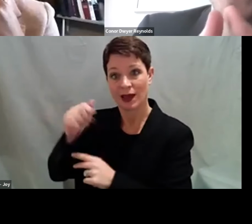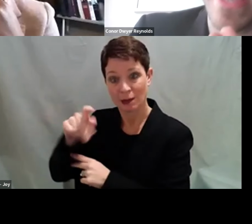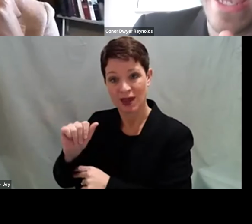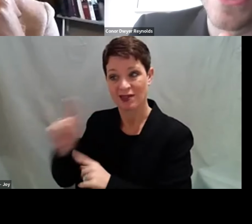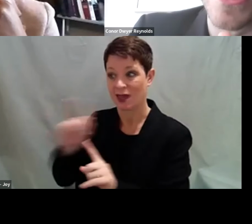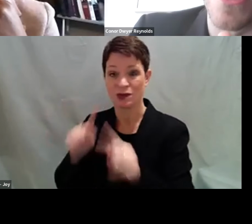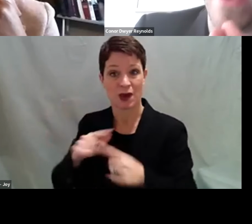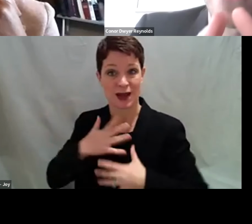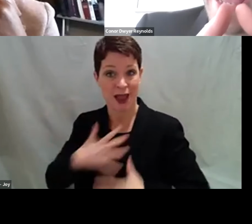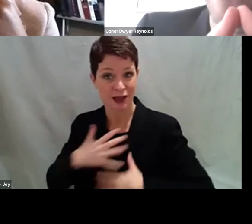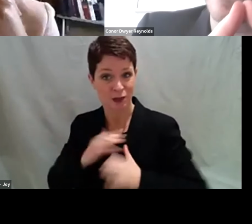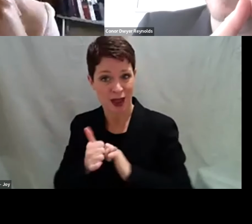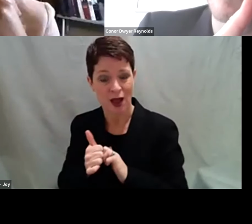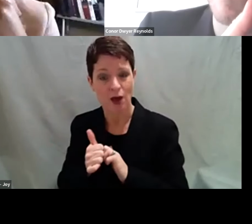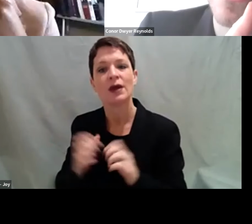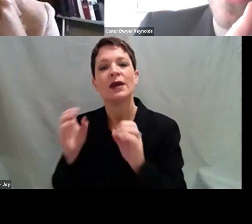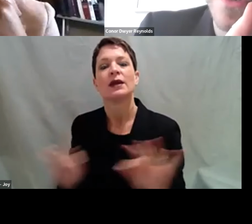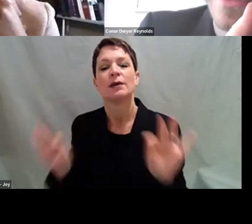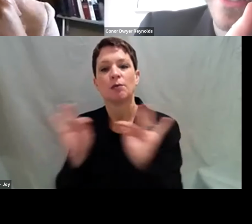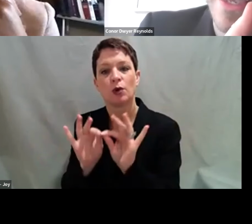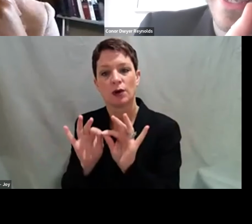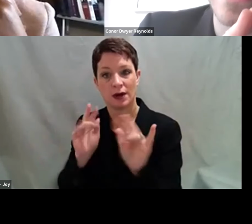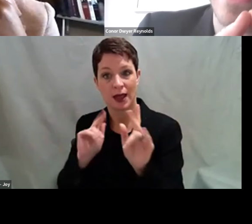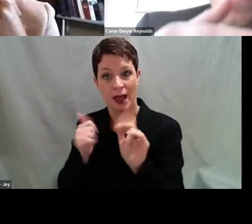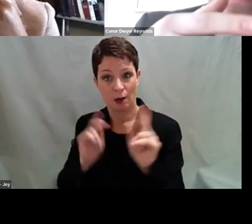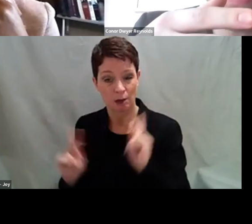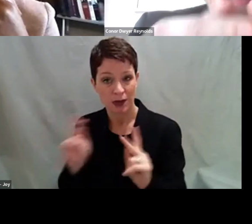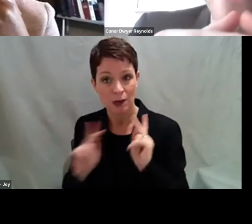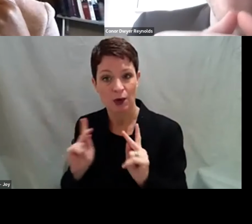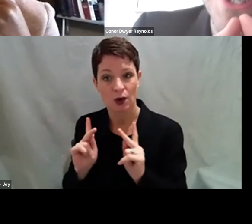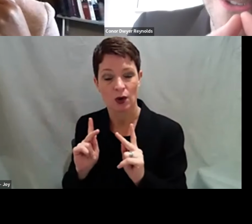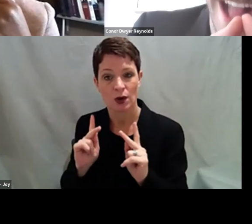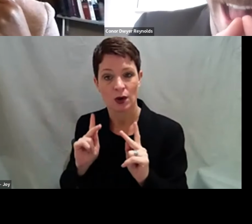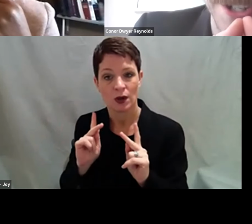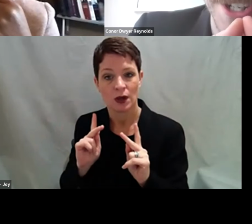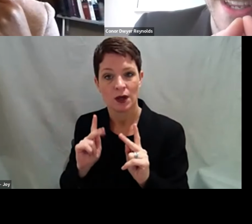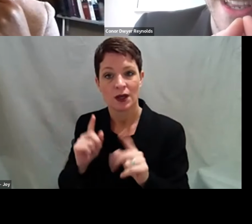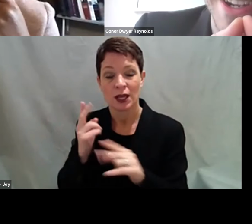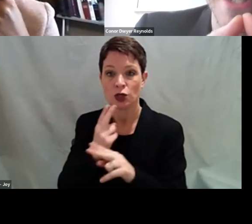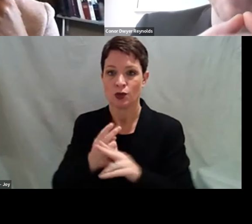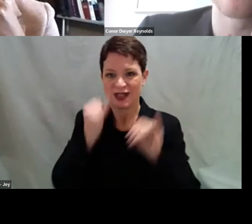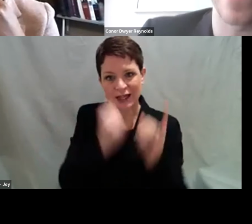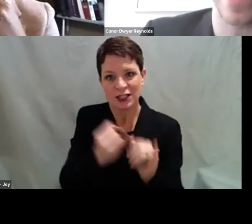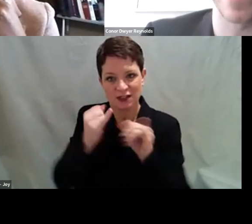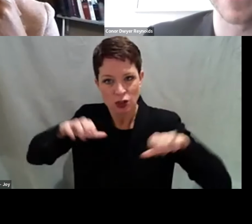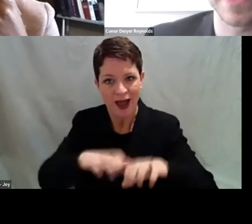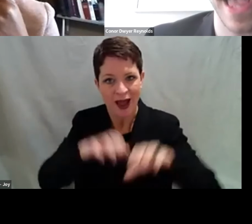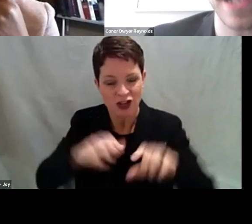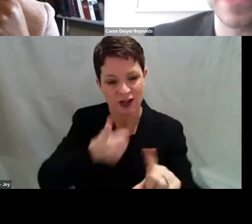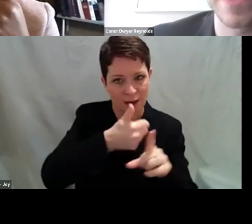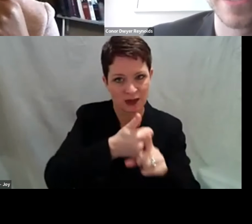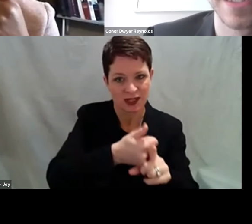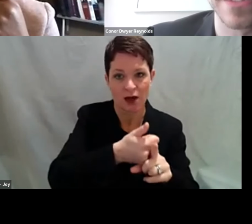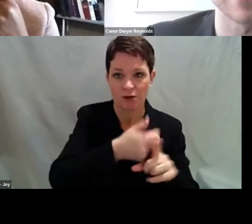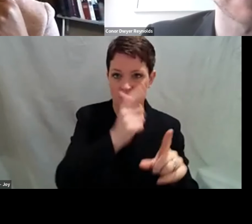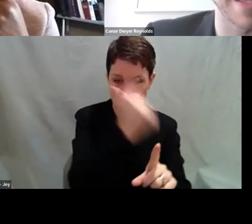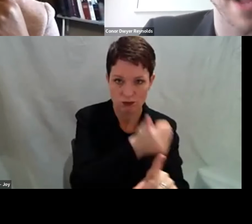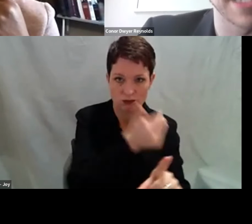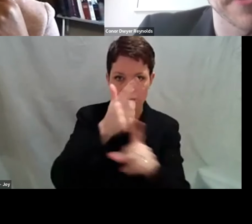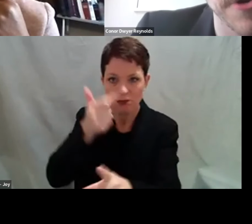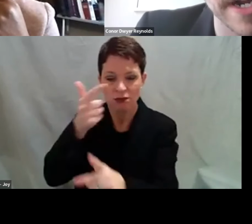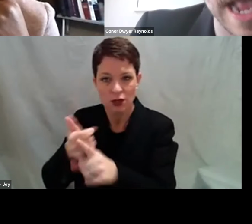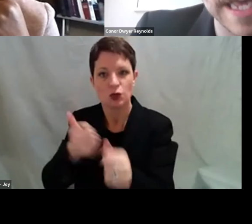through education around how individuals can take individual action to prevent asthma attacks. This